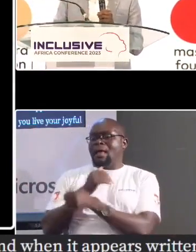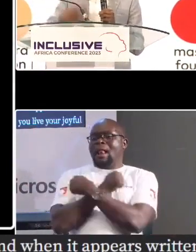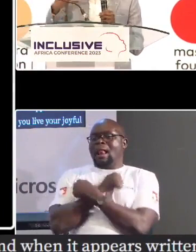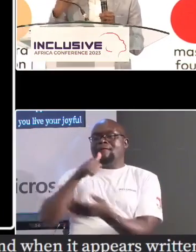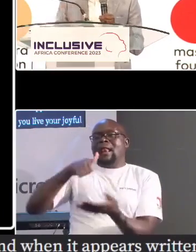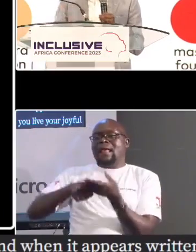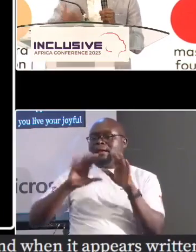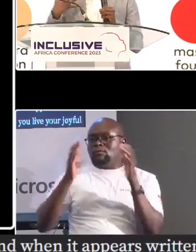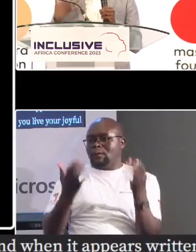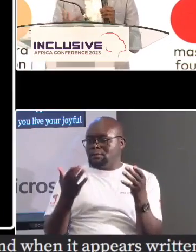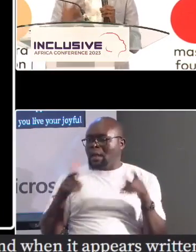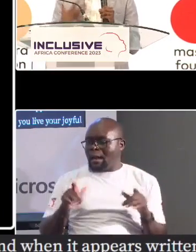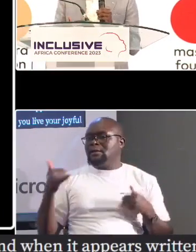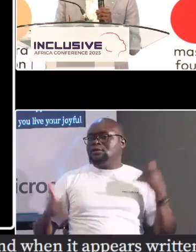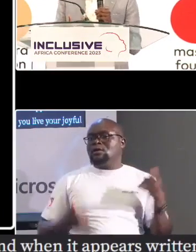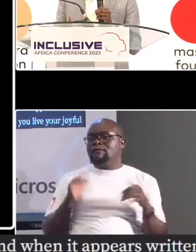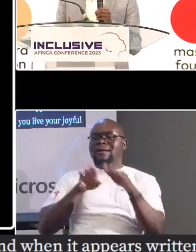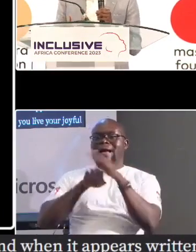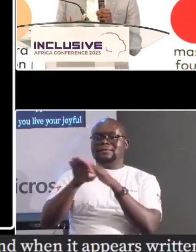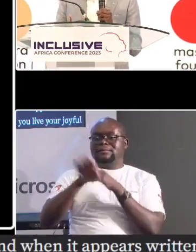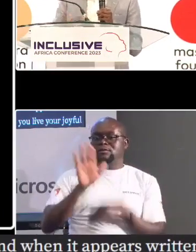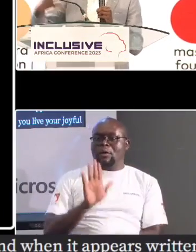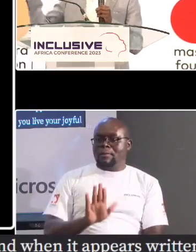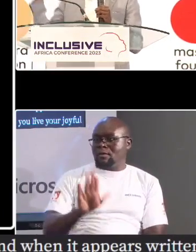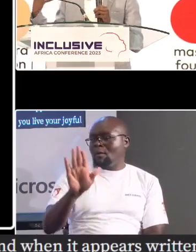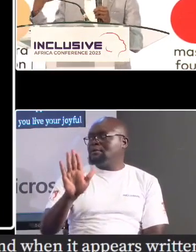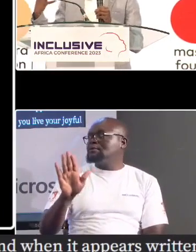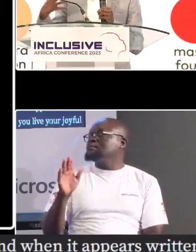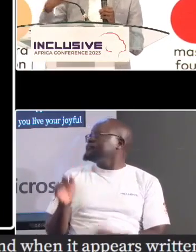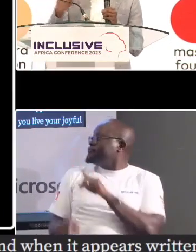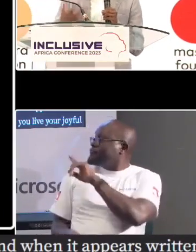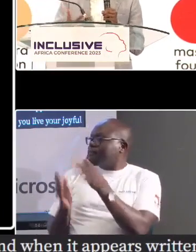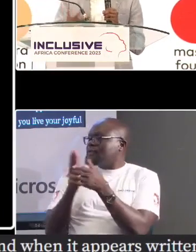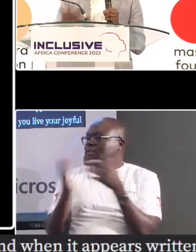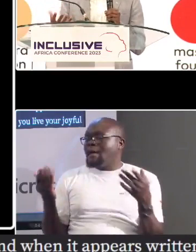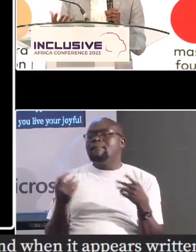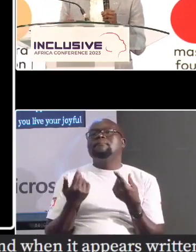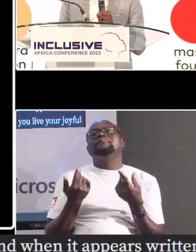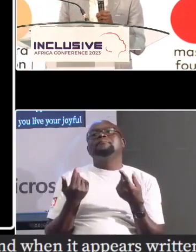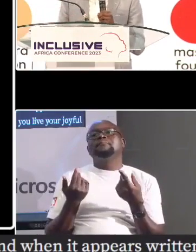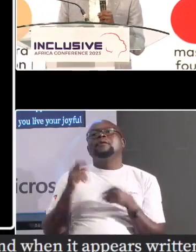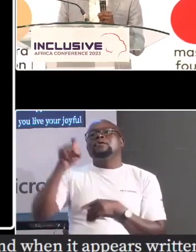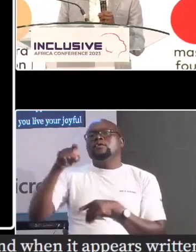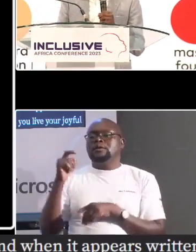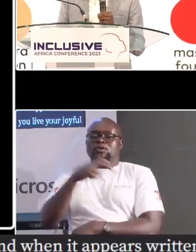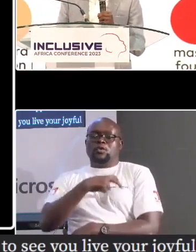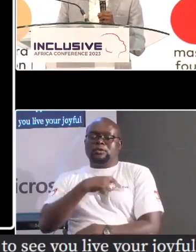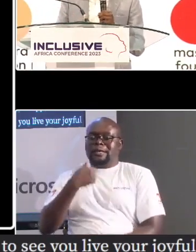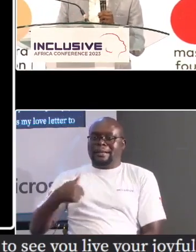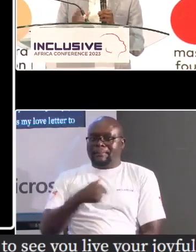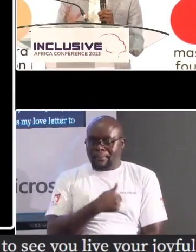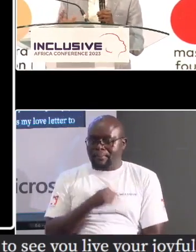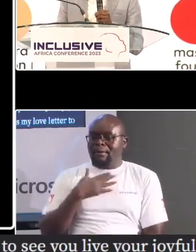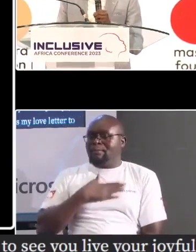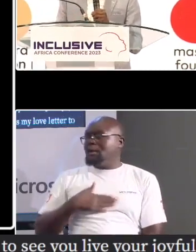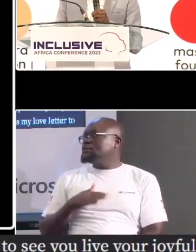world, and let joyful accessibility be yours. On screen are some QR codes for you to get in touch with me.